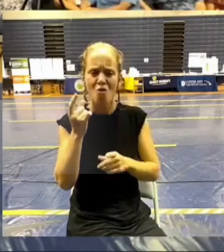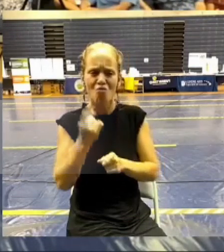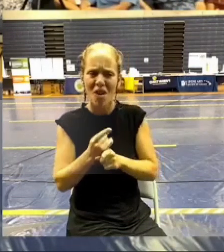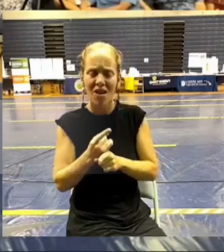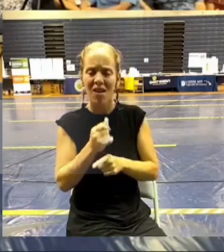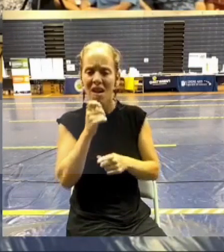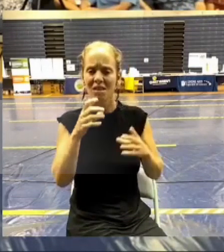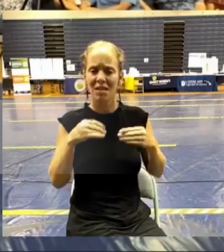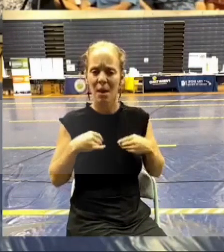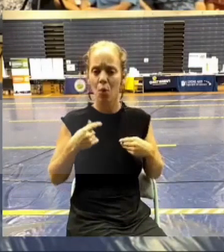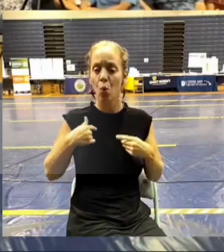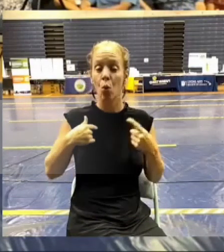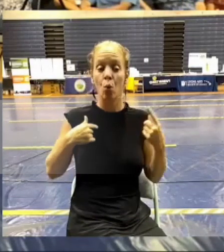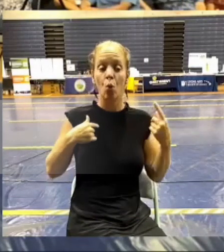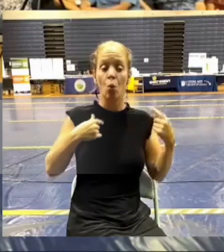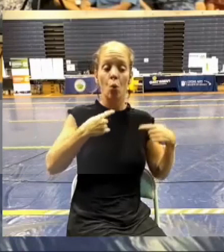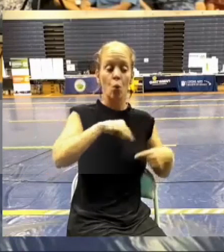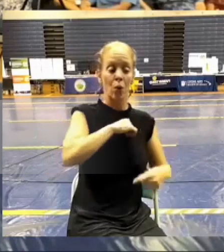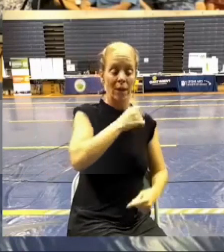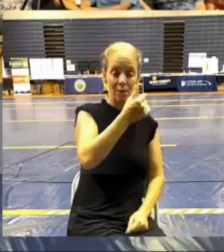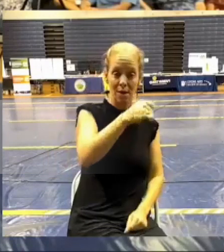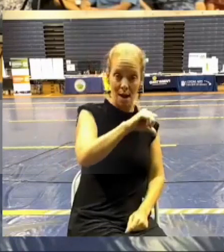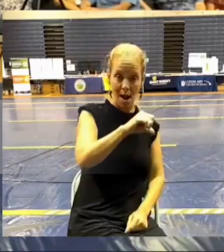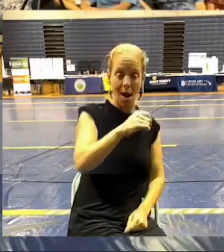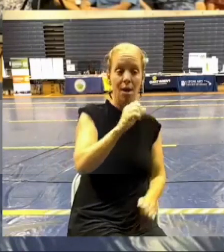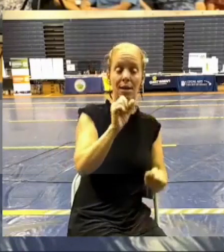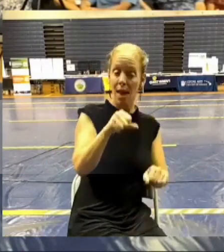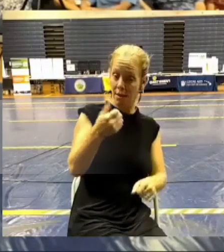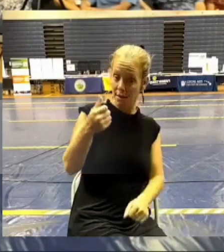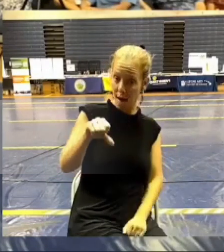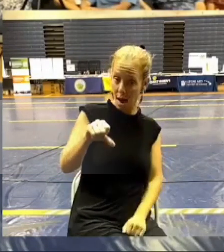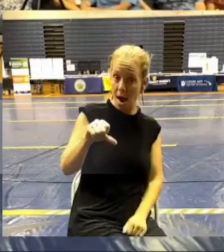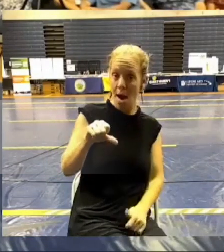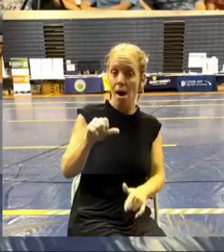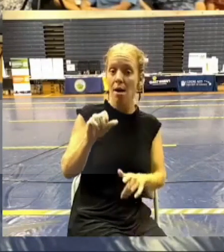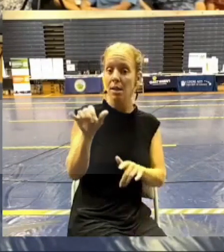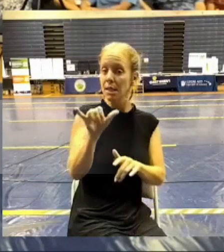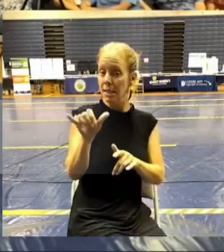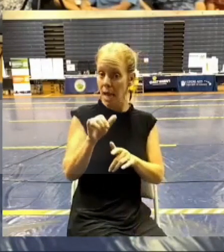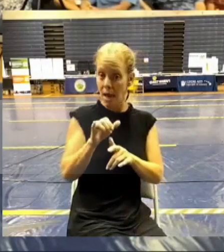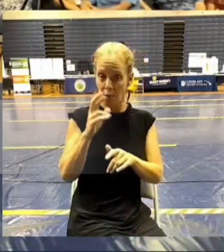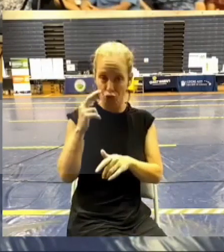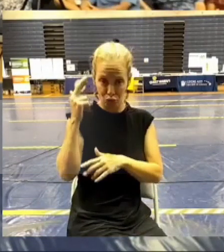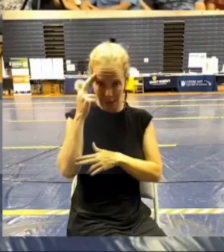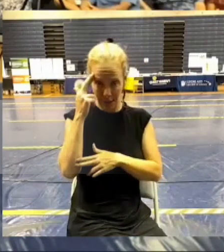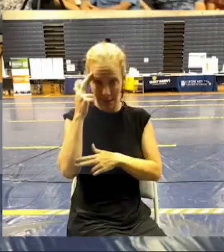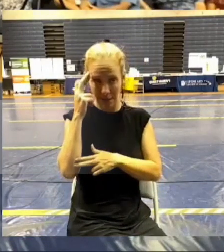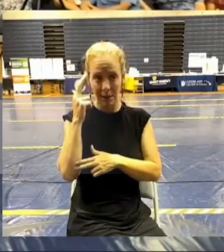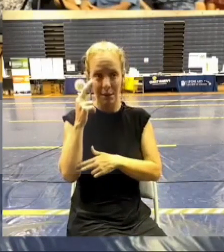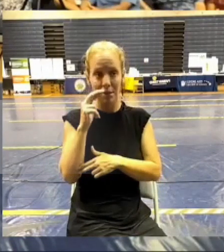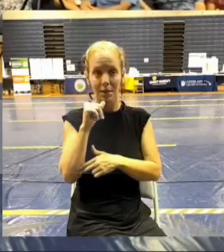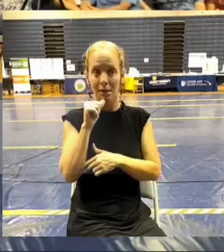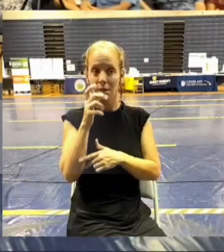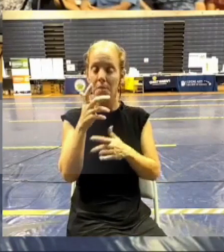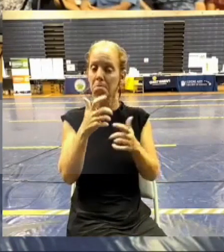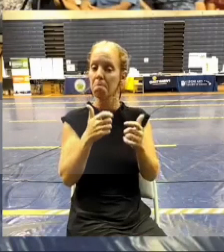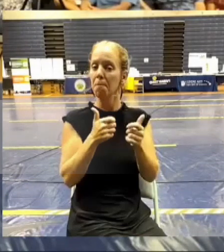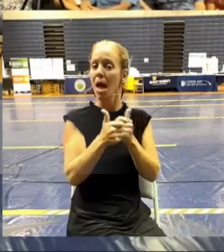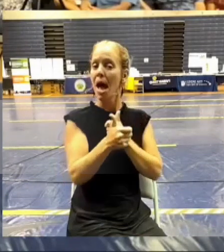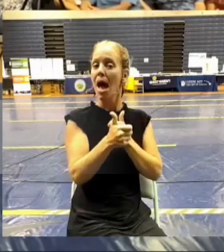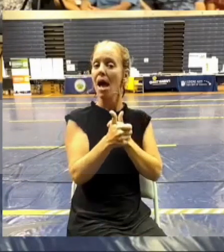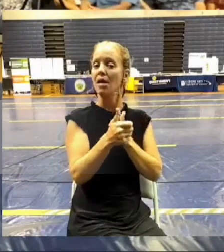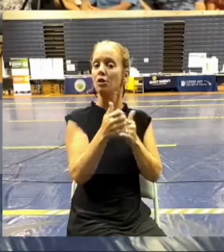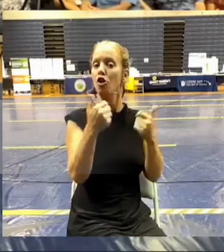We denied it. They told us that we can deny them for those same reasons. And we're just going to pass